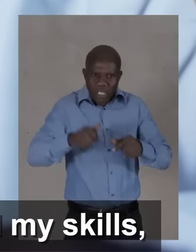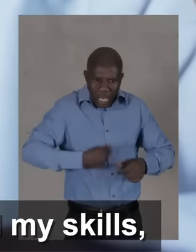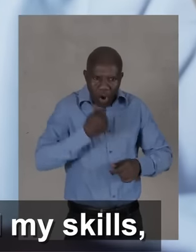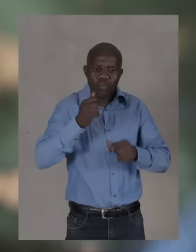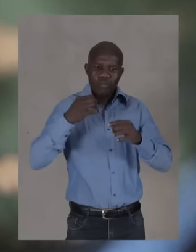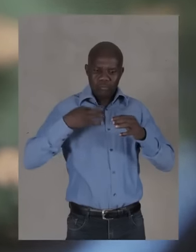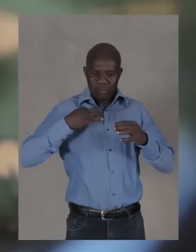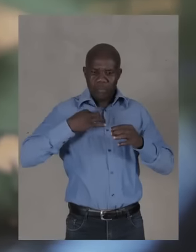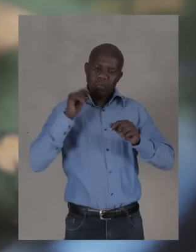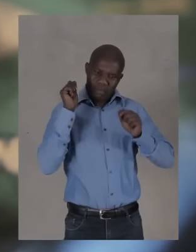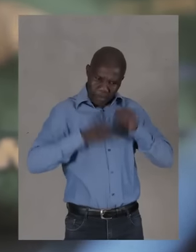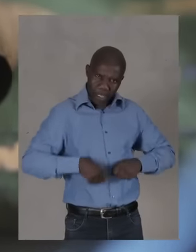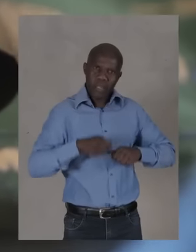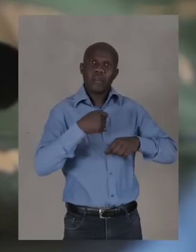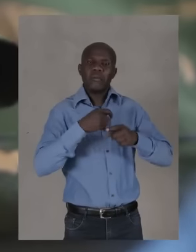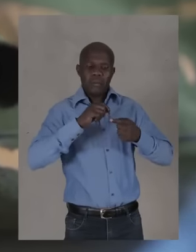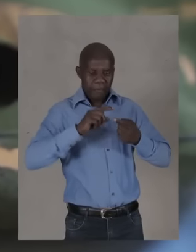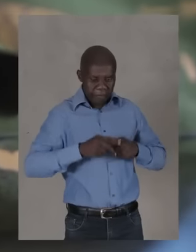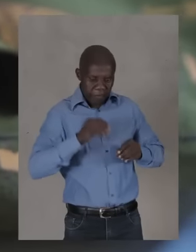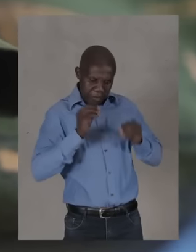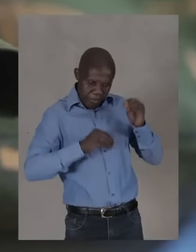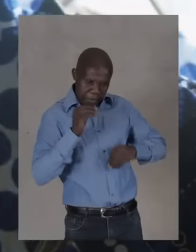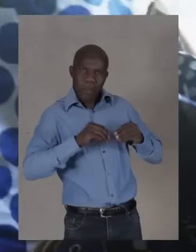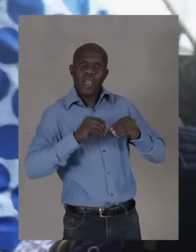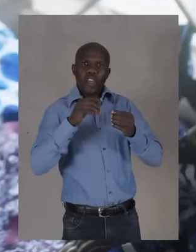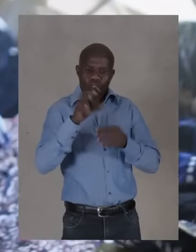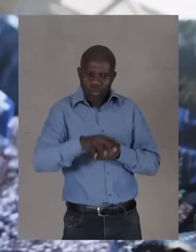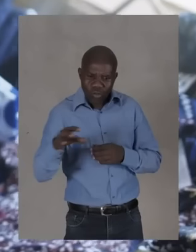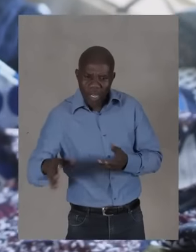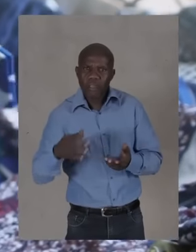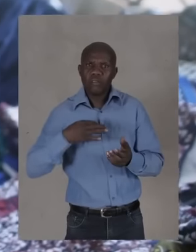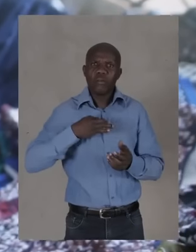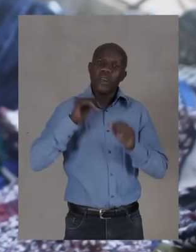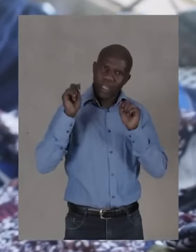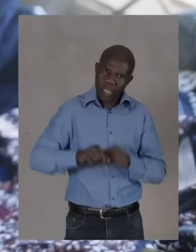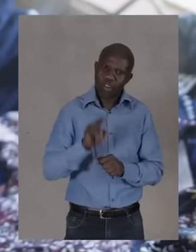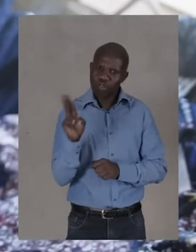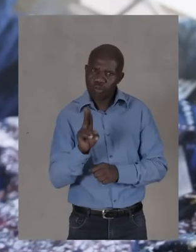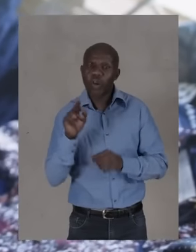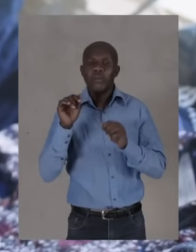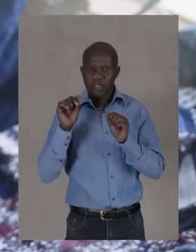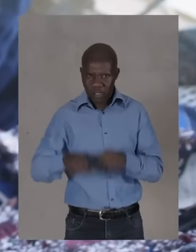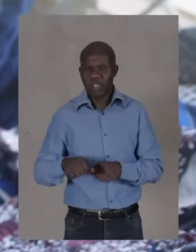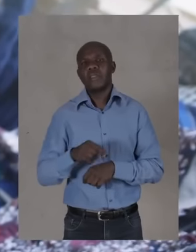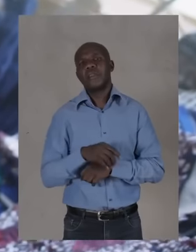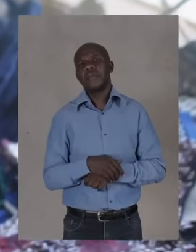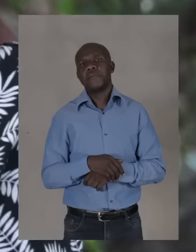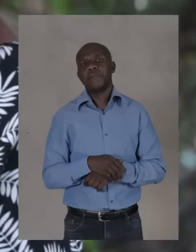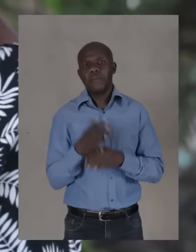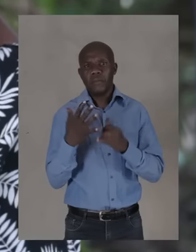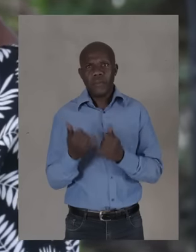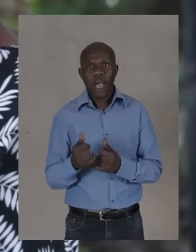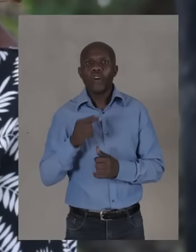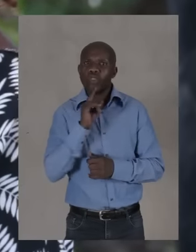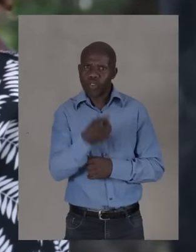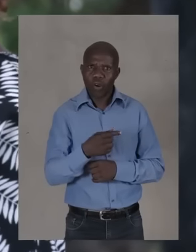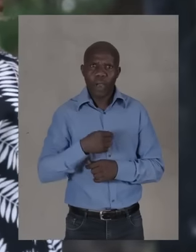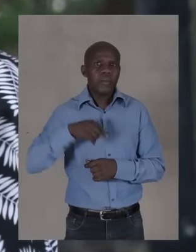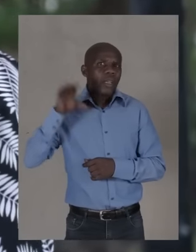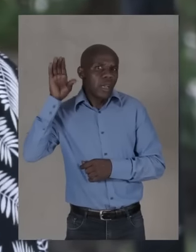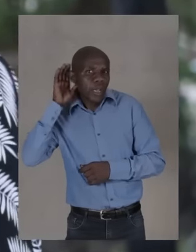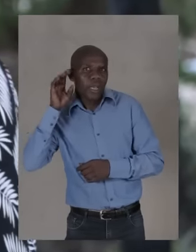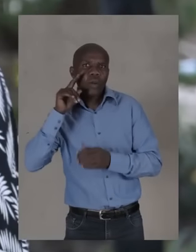maningi anopepe denderago yakusuma isani jangu jamwana ma uniform abana turago yakusuma. I heard about the